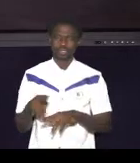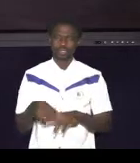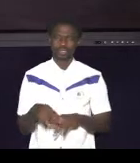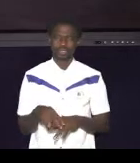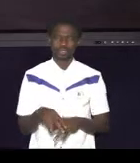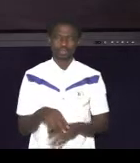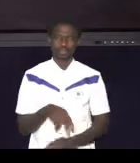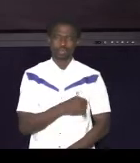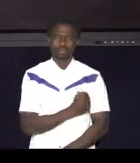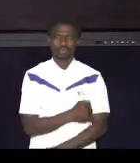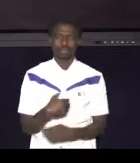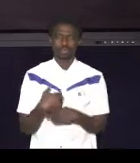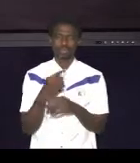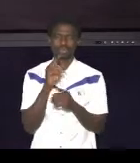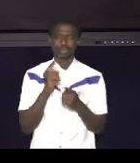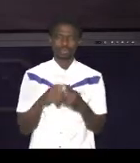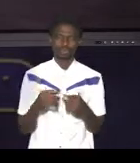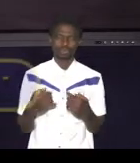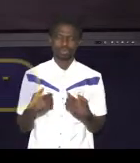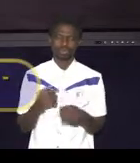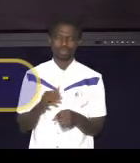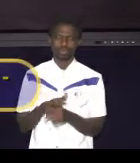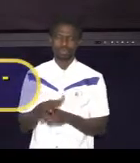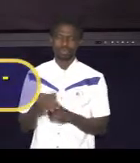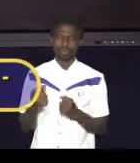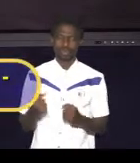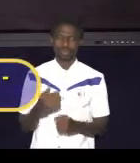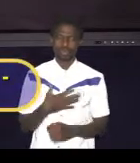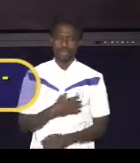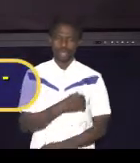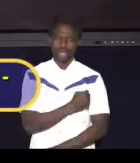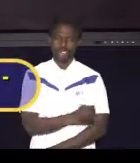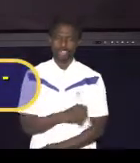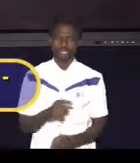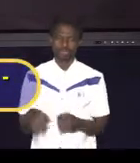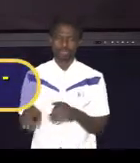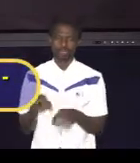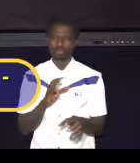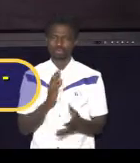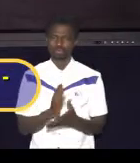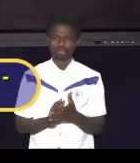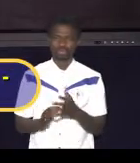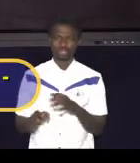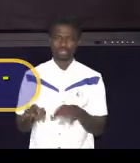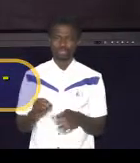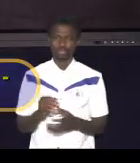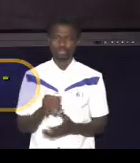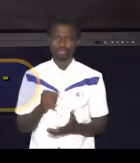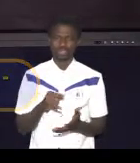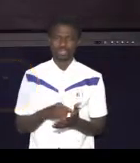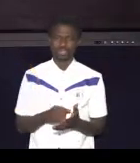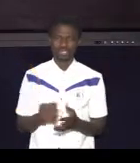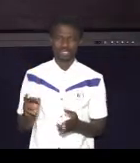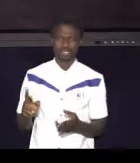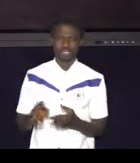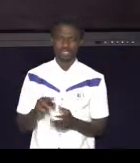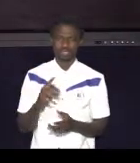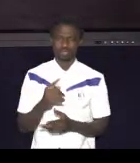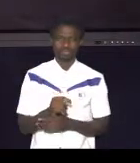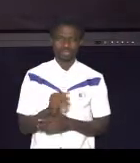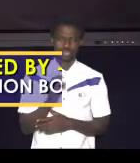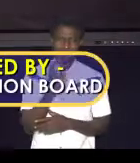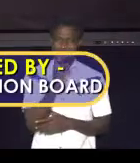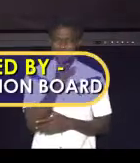you to have enough power, enough strength to do some activities. It reduces the